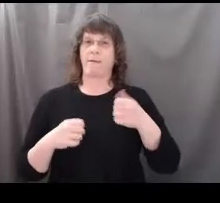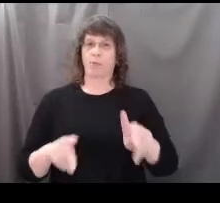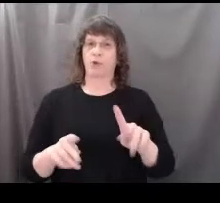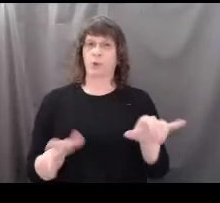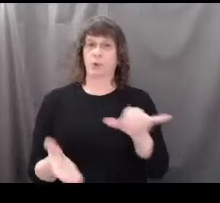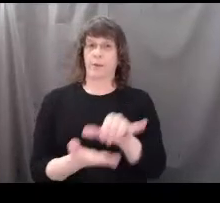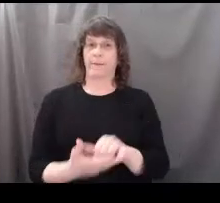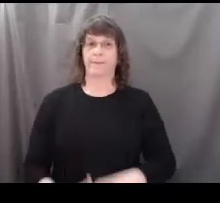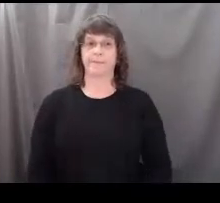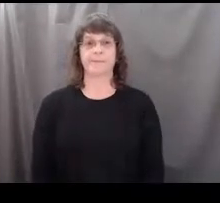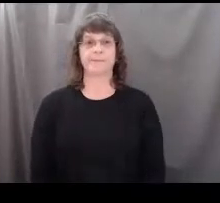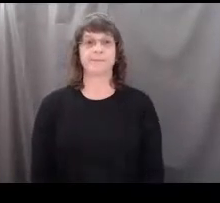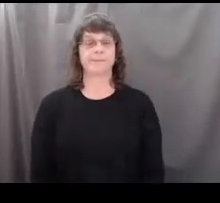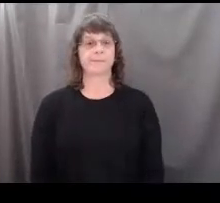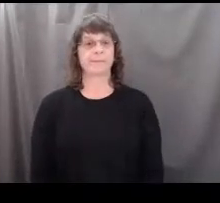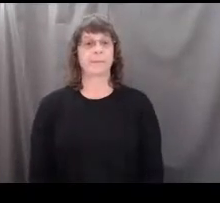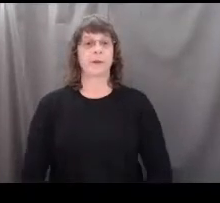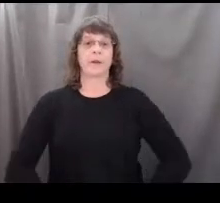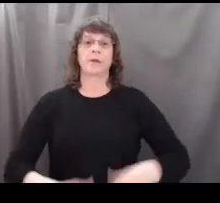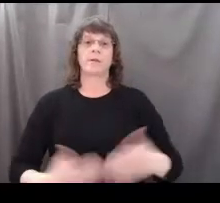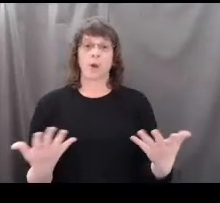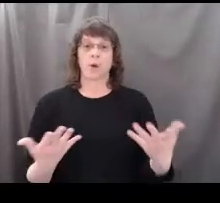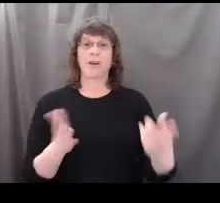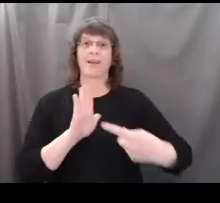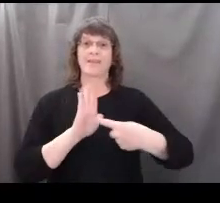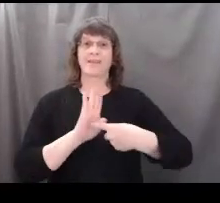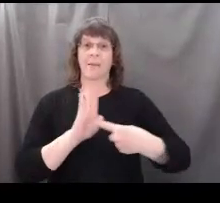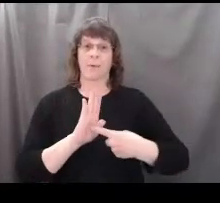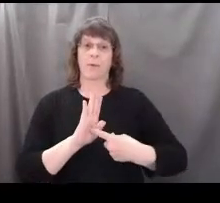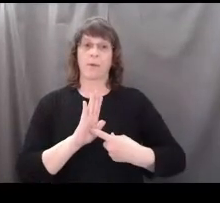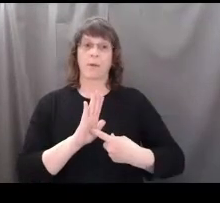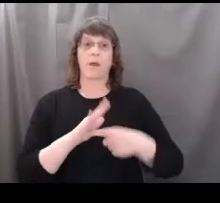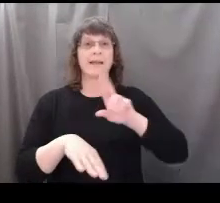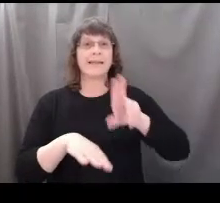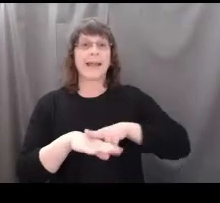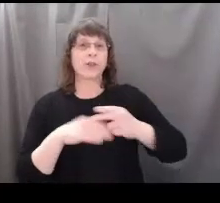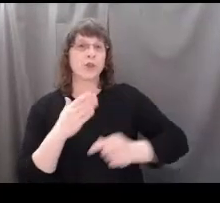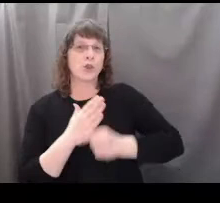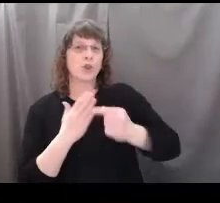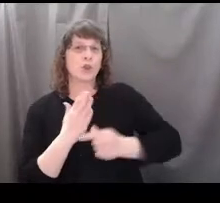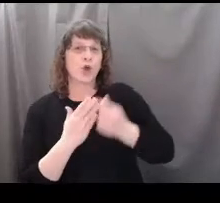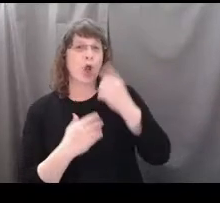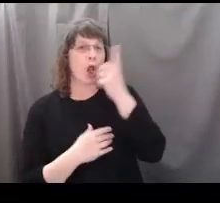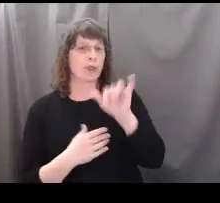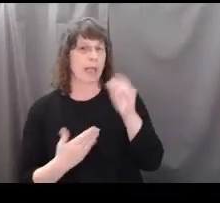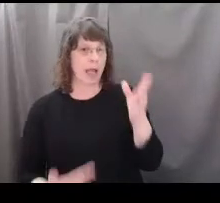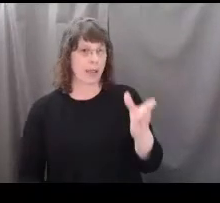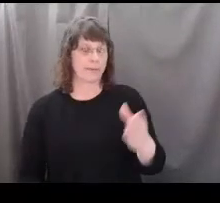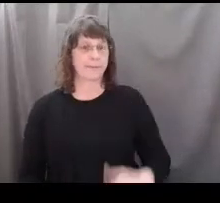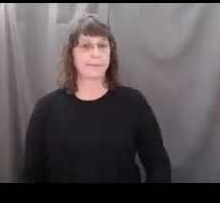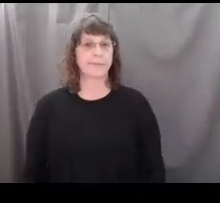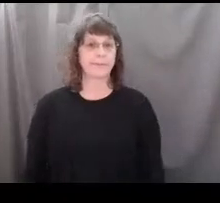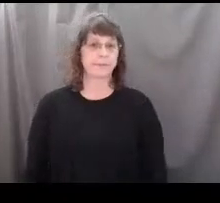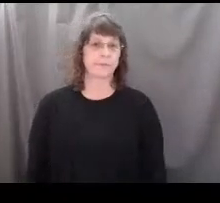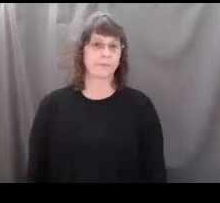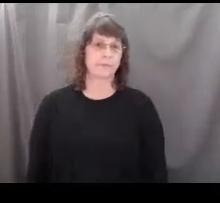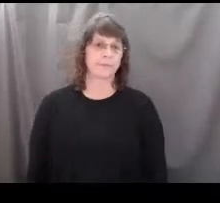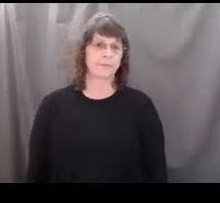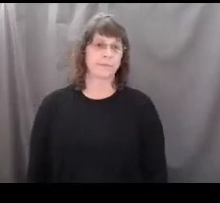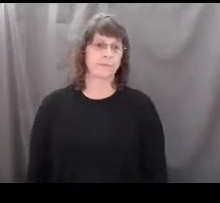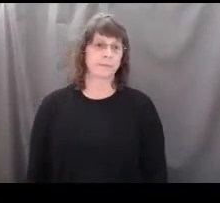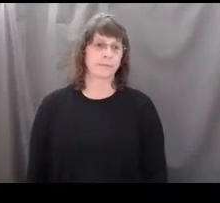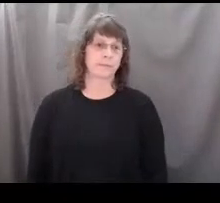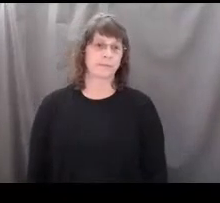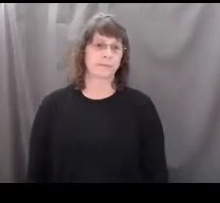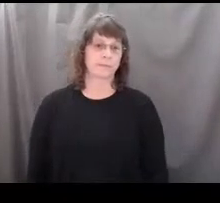that. So here's an example of what a nature journal might look like. So you can see somebody